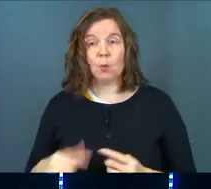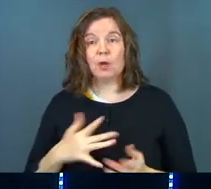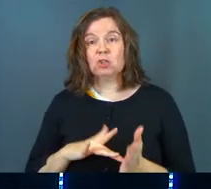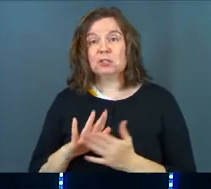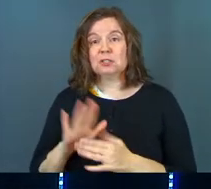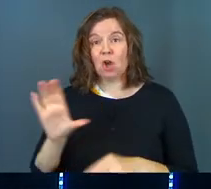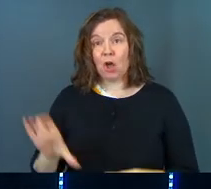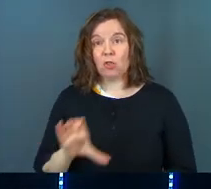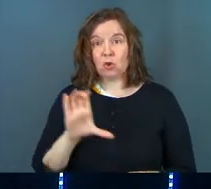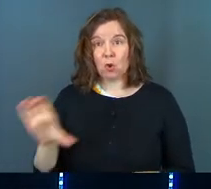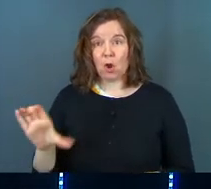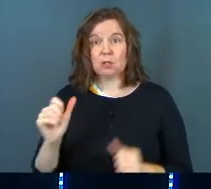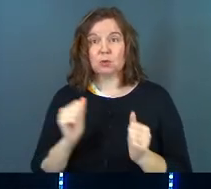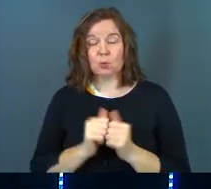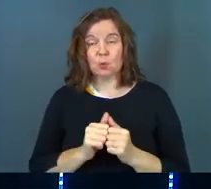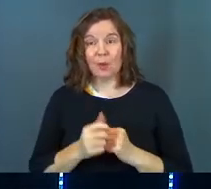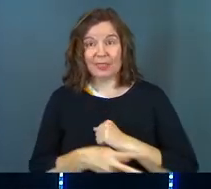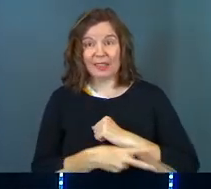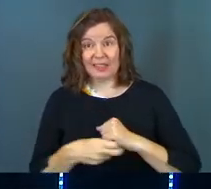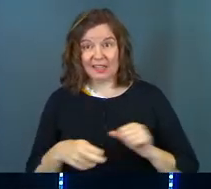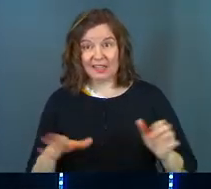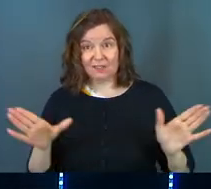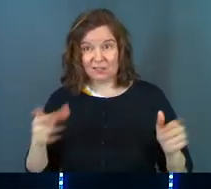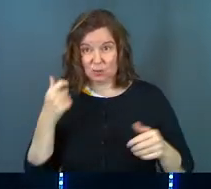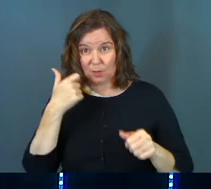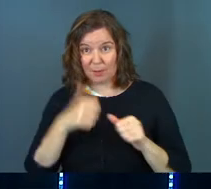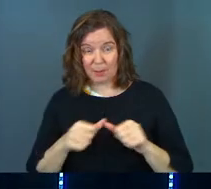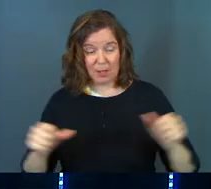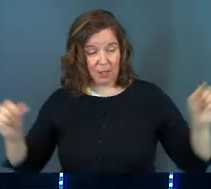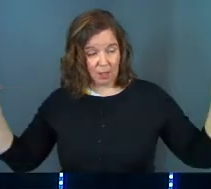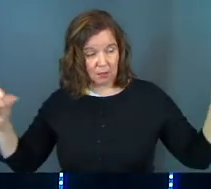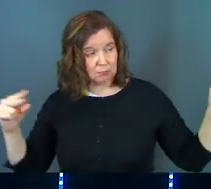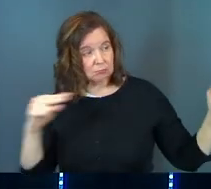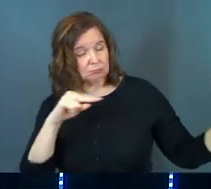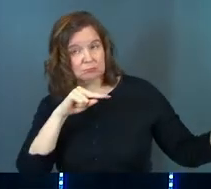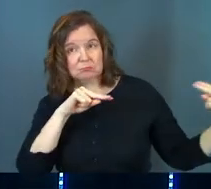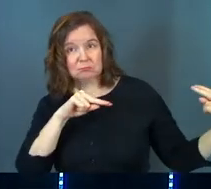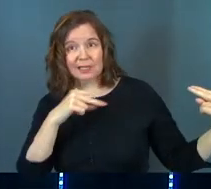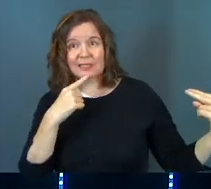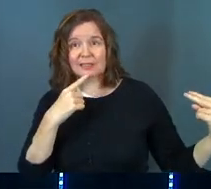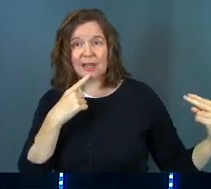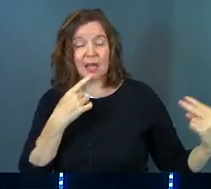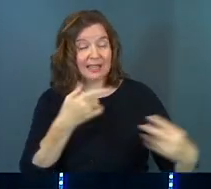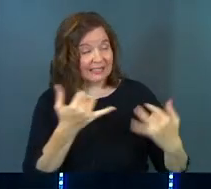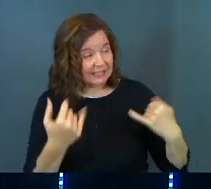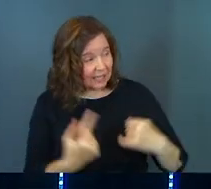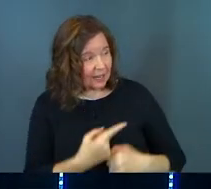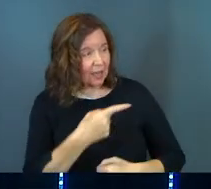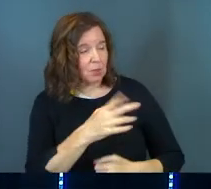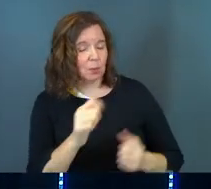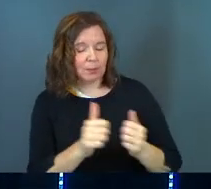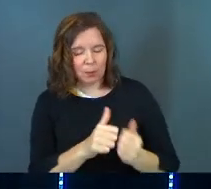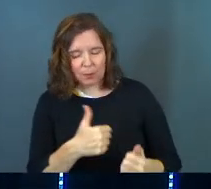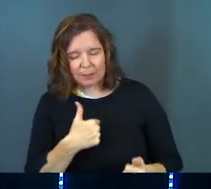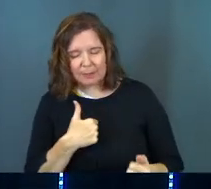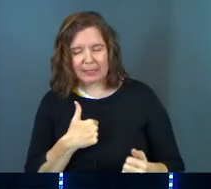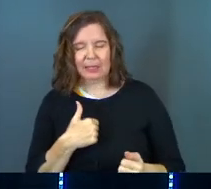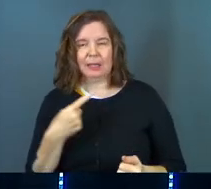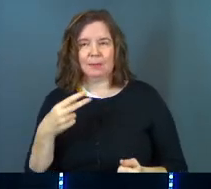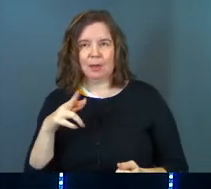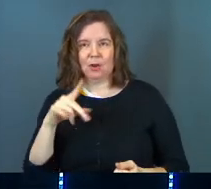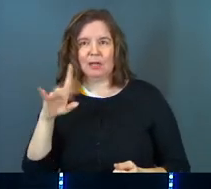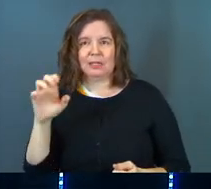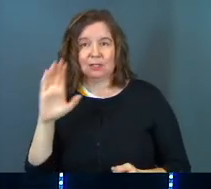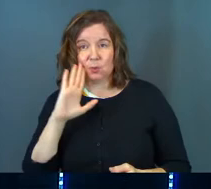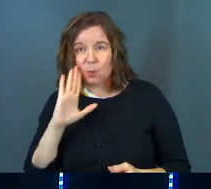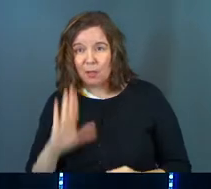When Jesus is on the cross with the thief, do you remember this? And he says, today you'll be with me